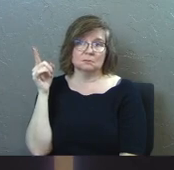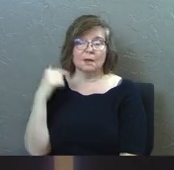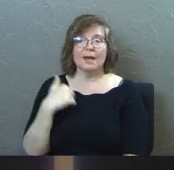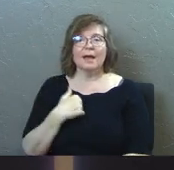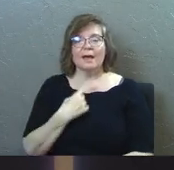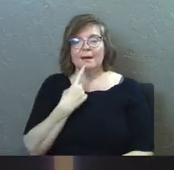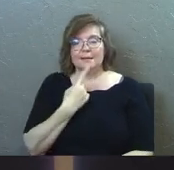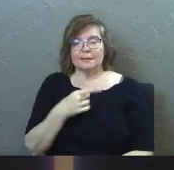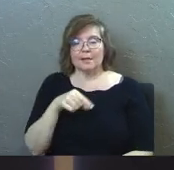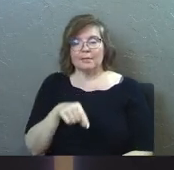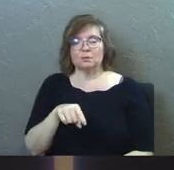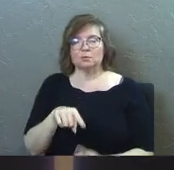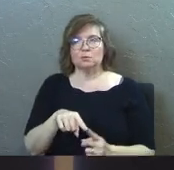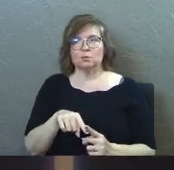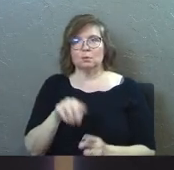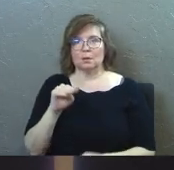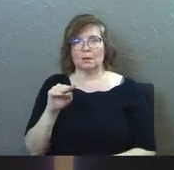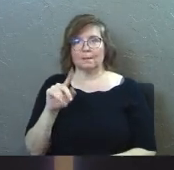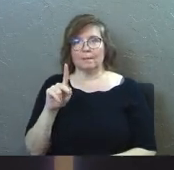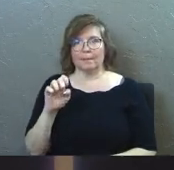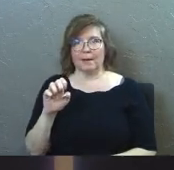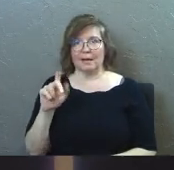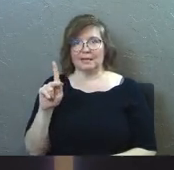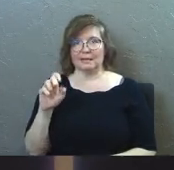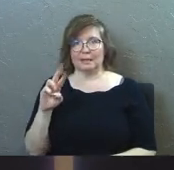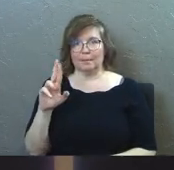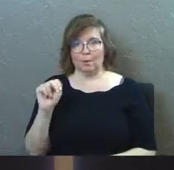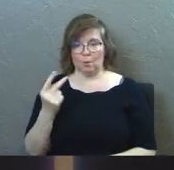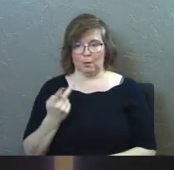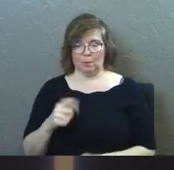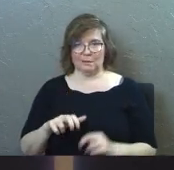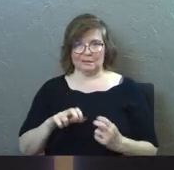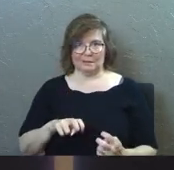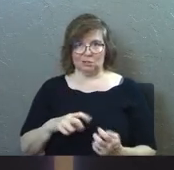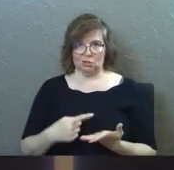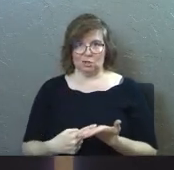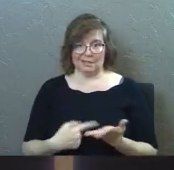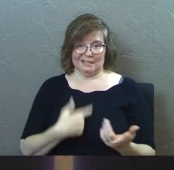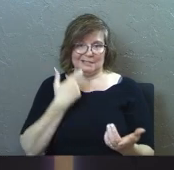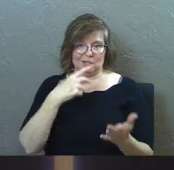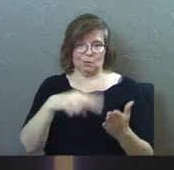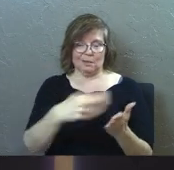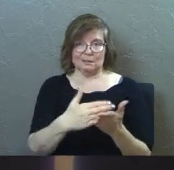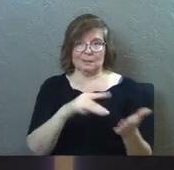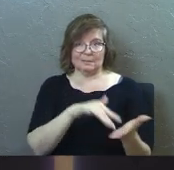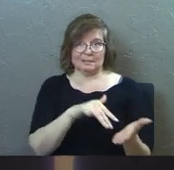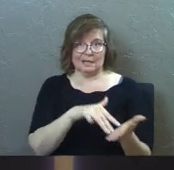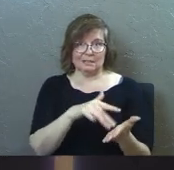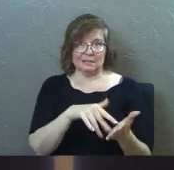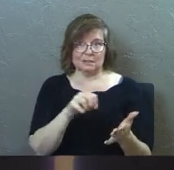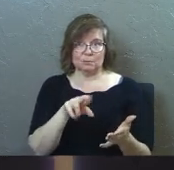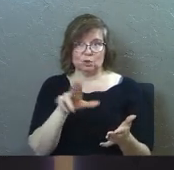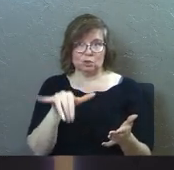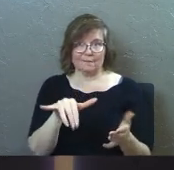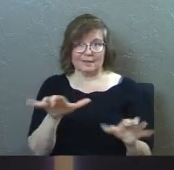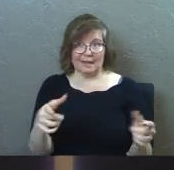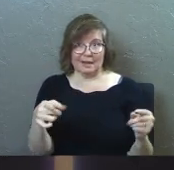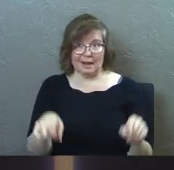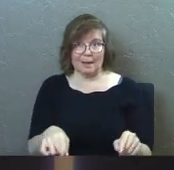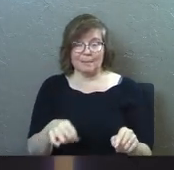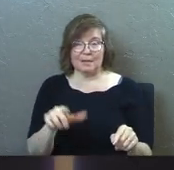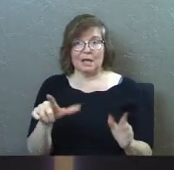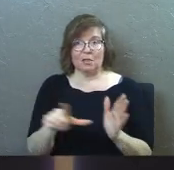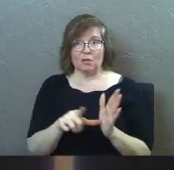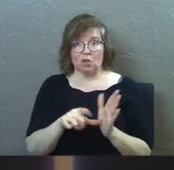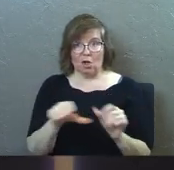And I said this to Mike Keybone while he and I were sitting there talking, and he had just read some study, some survey that had been done in